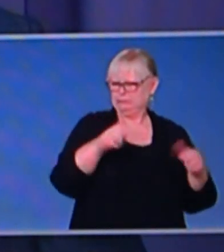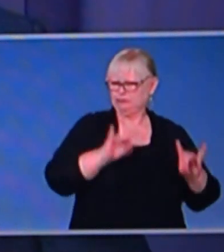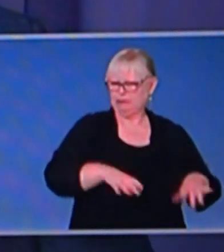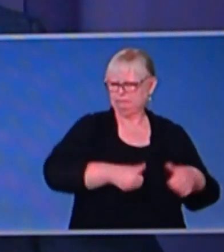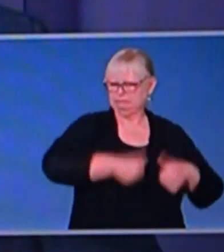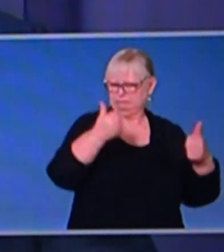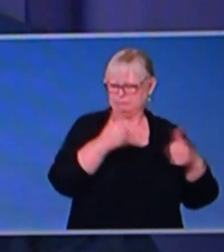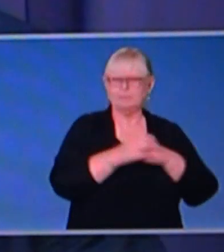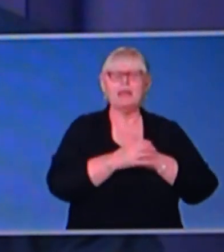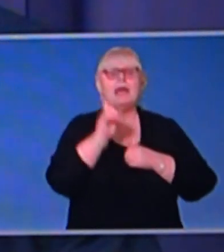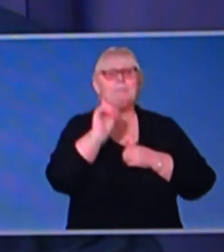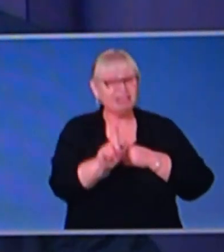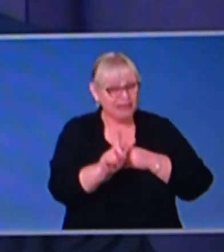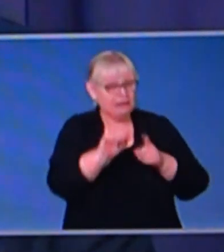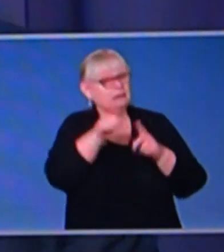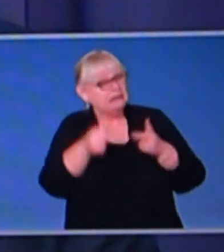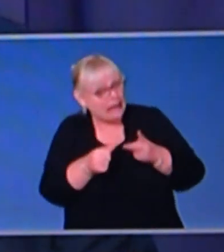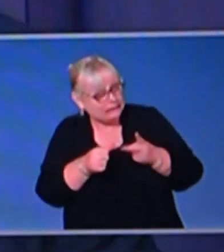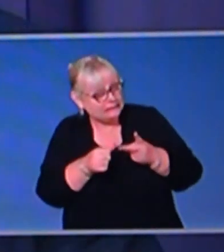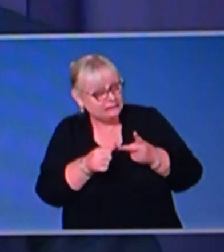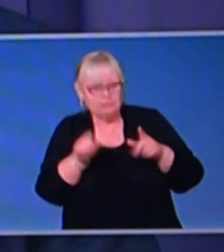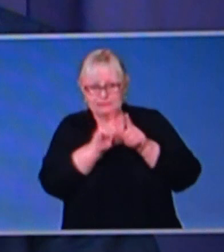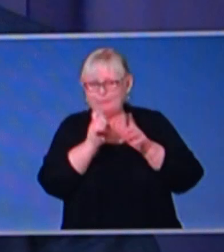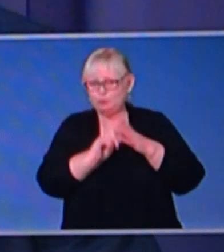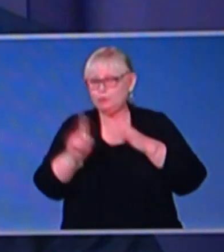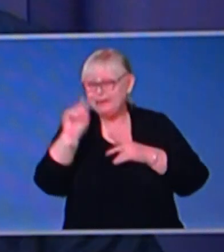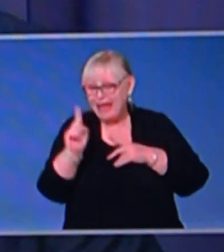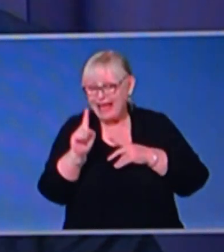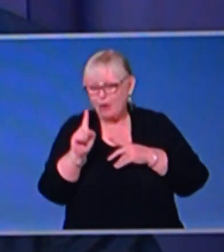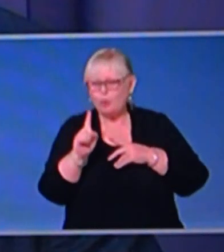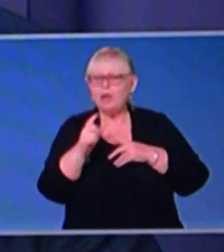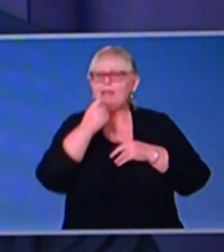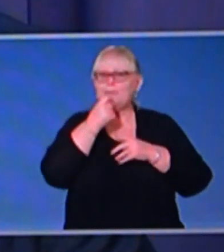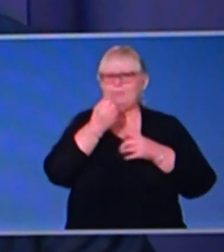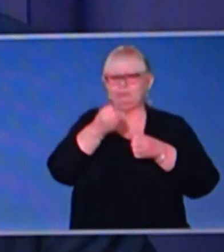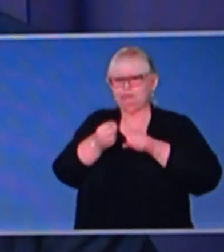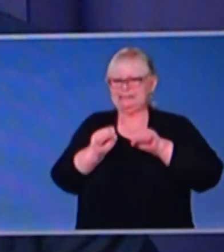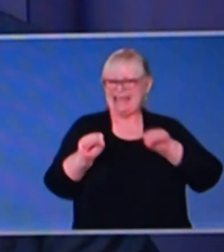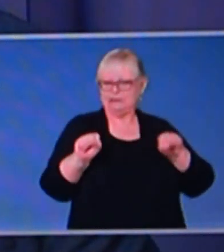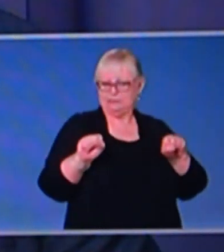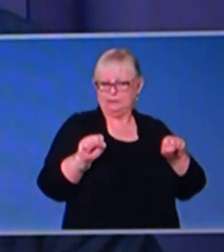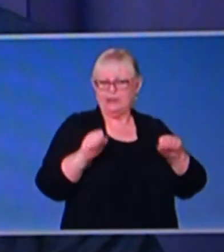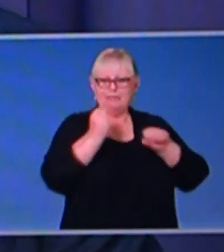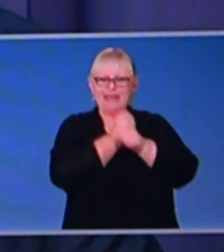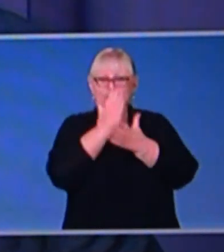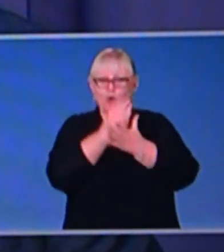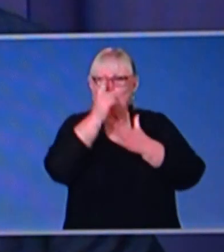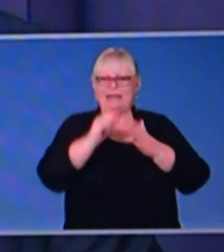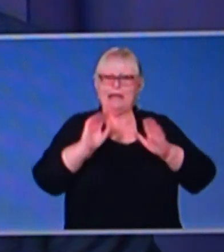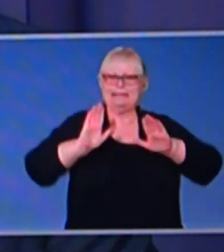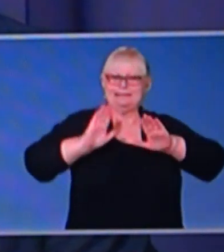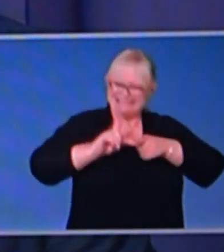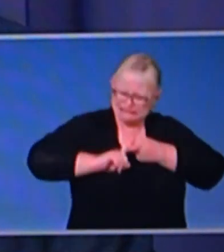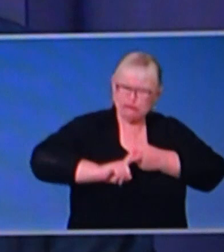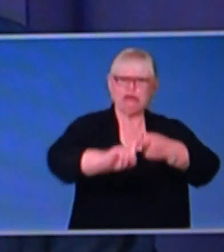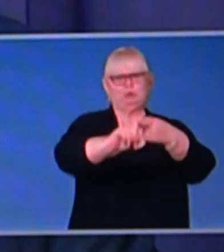then you have to put in place, as we're doing right now, the protections for a COVID-safe Australia. And those